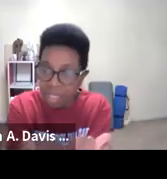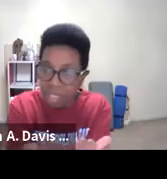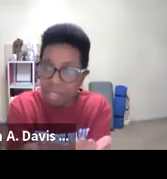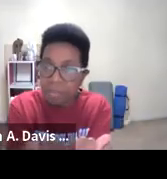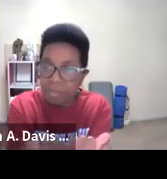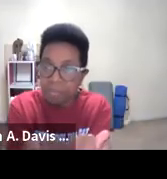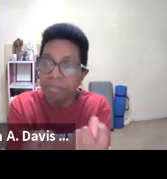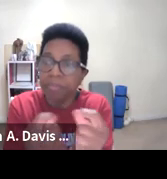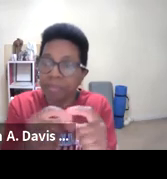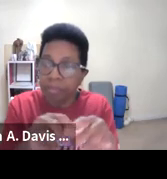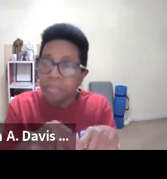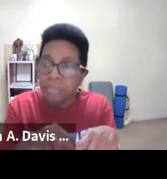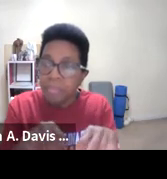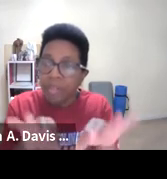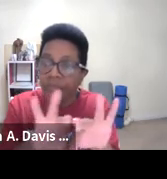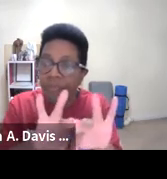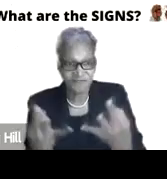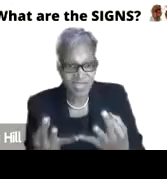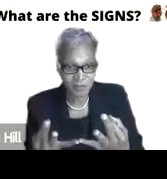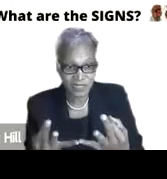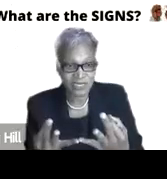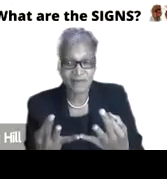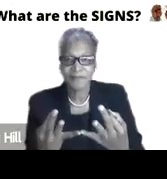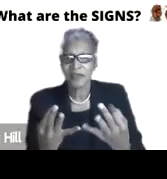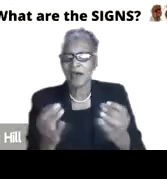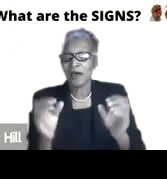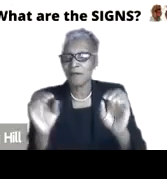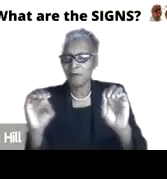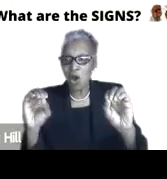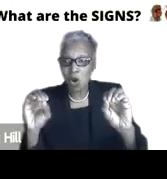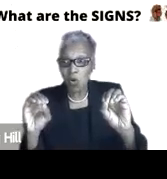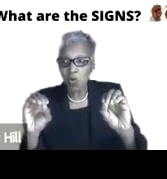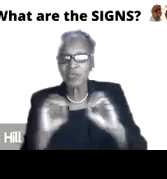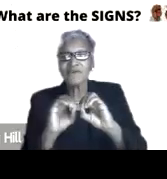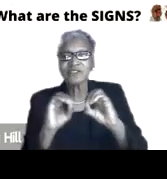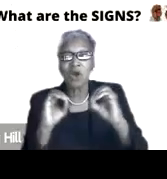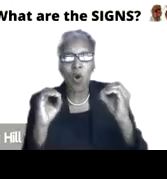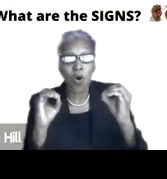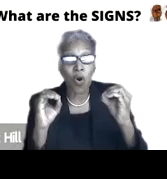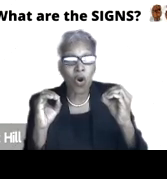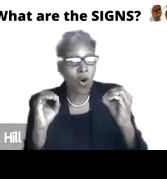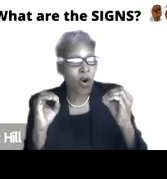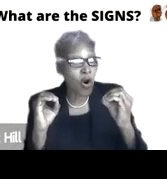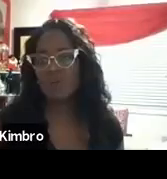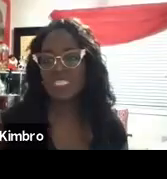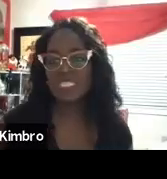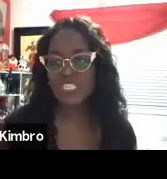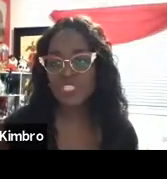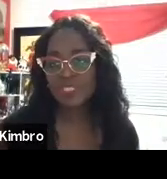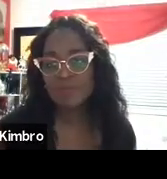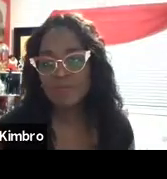us team. Mm-hmm. F, give us a family. O would give us an